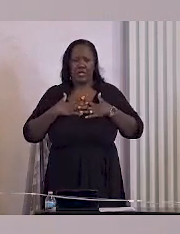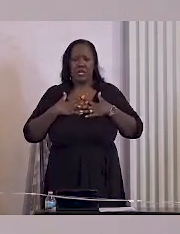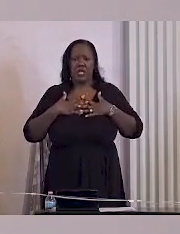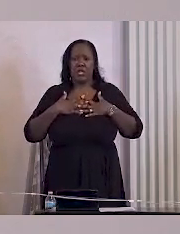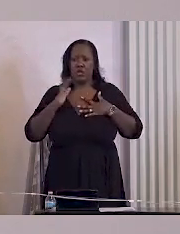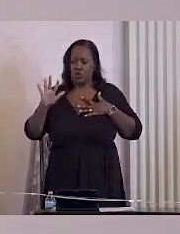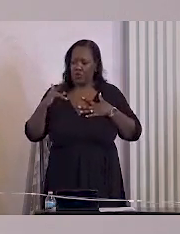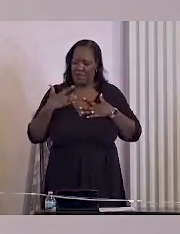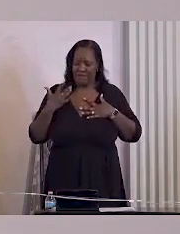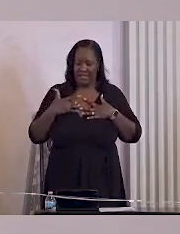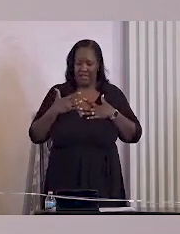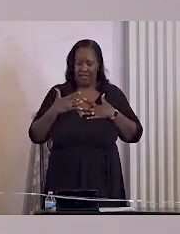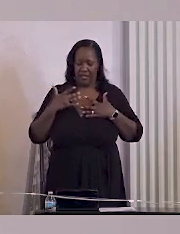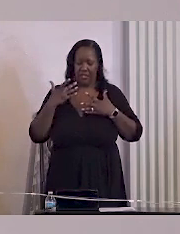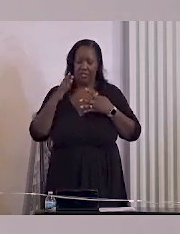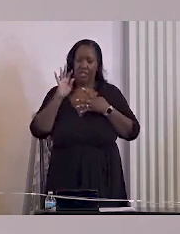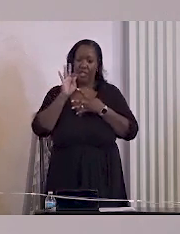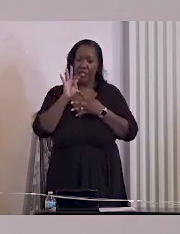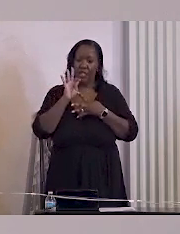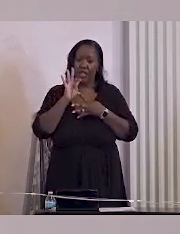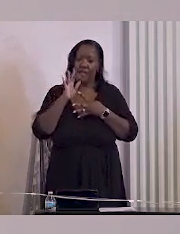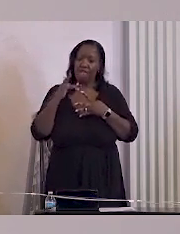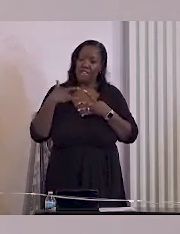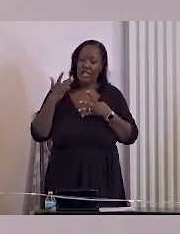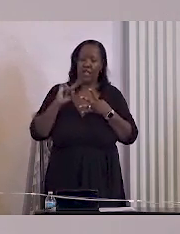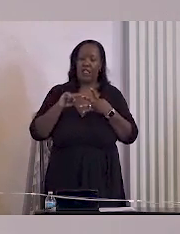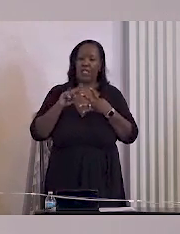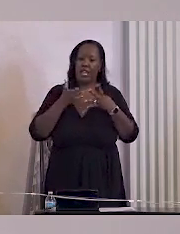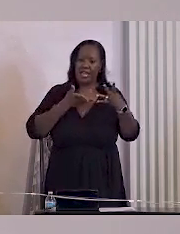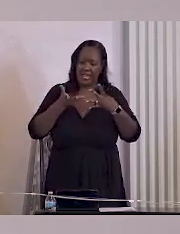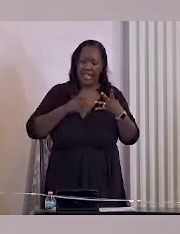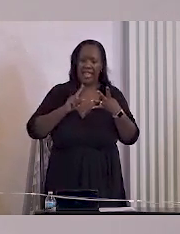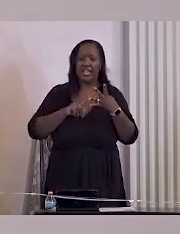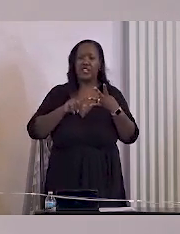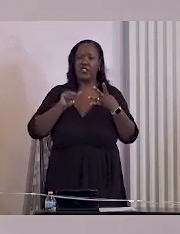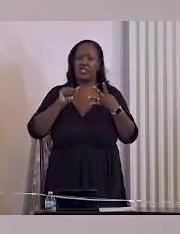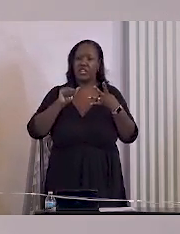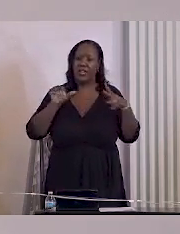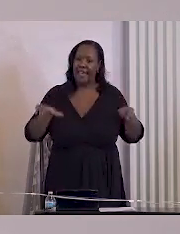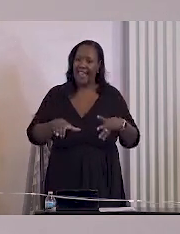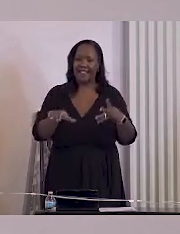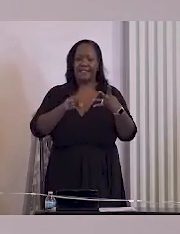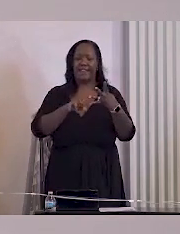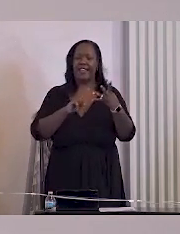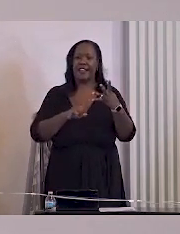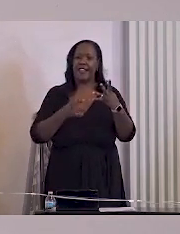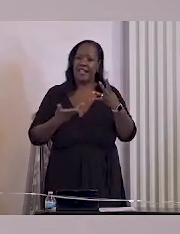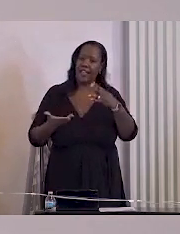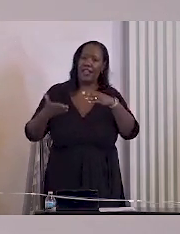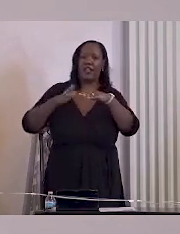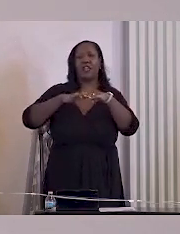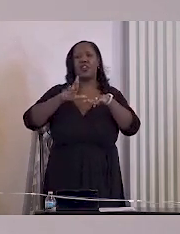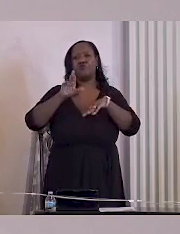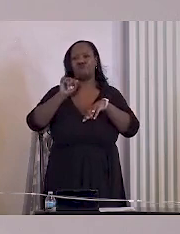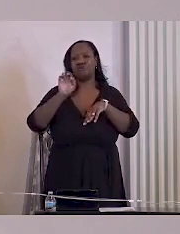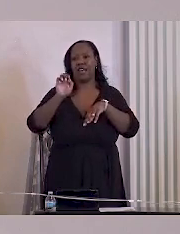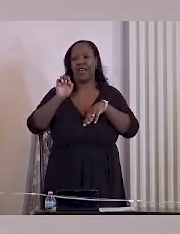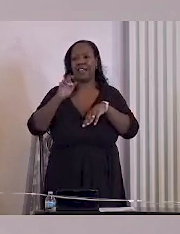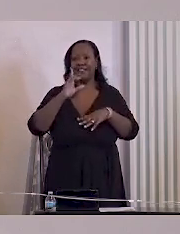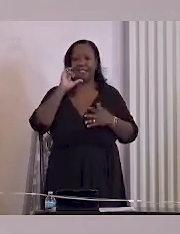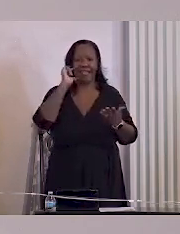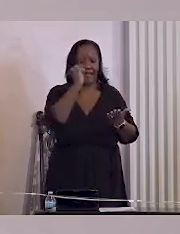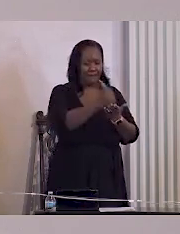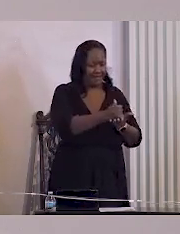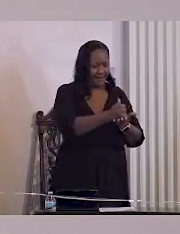feel, engage, activate, and rise. Amen,